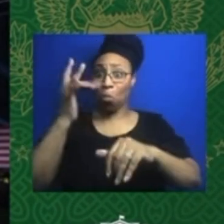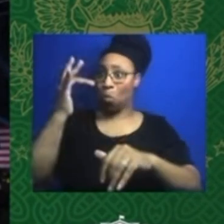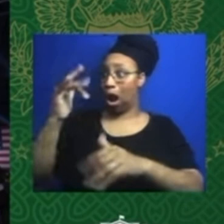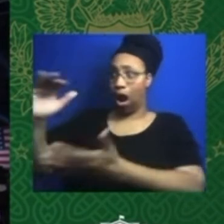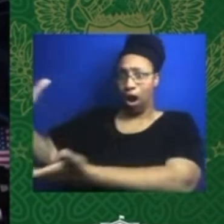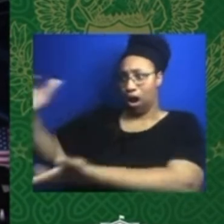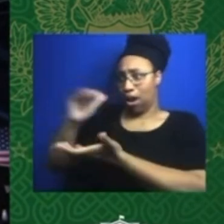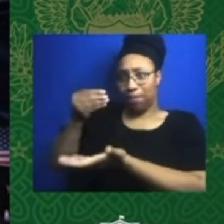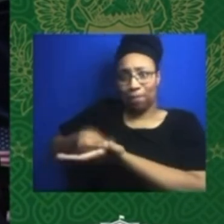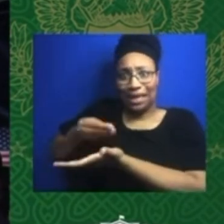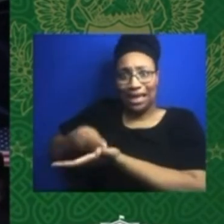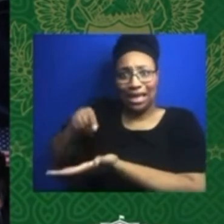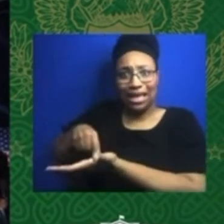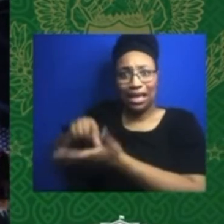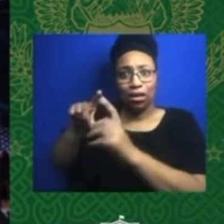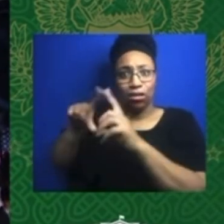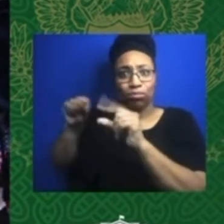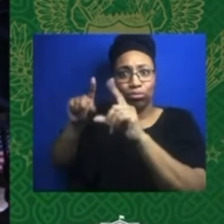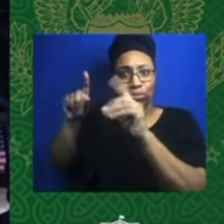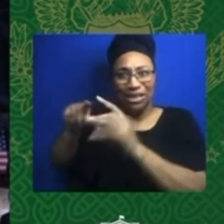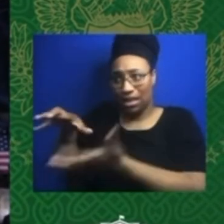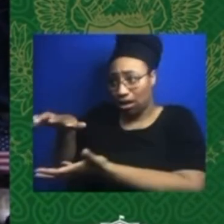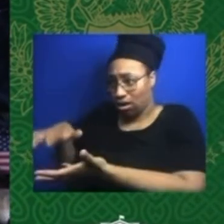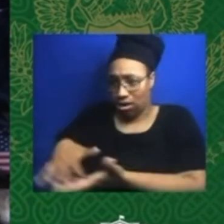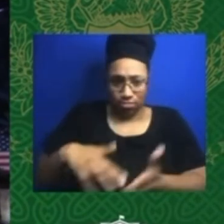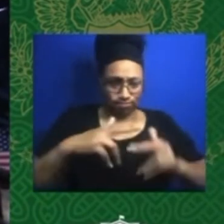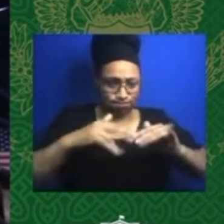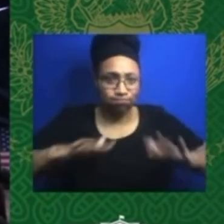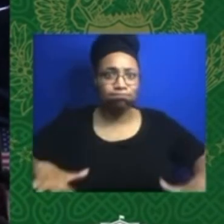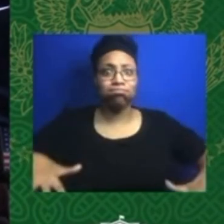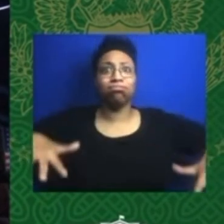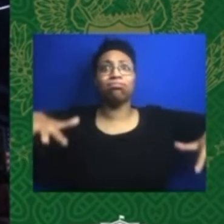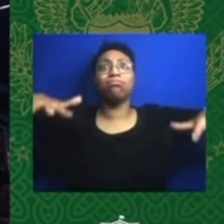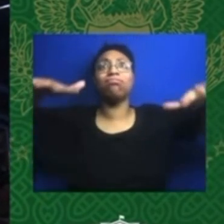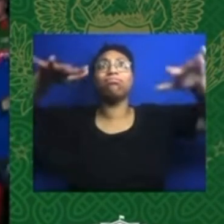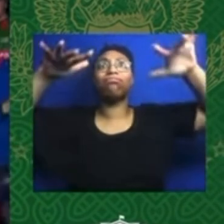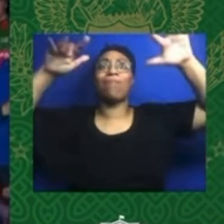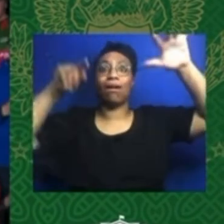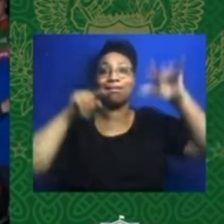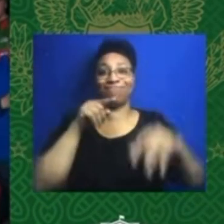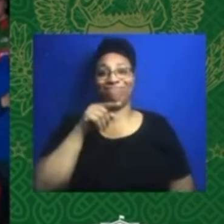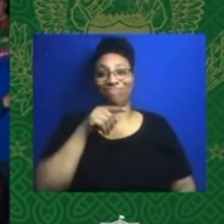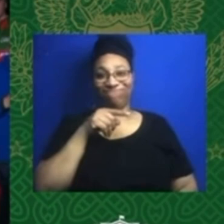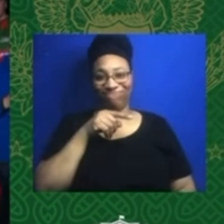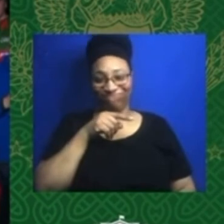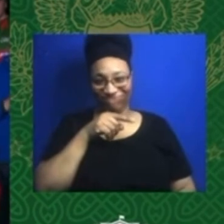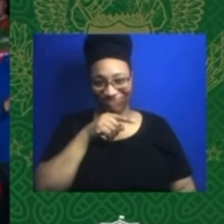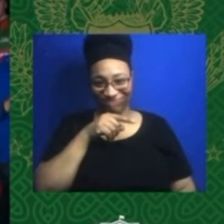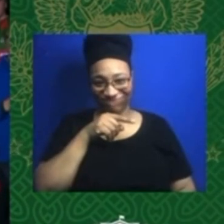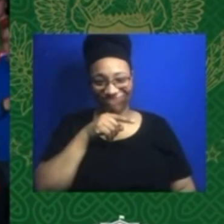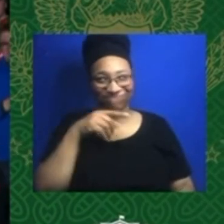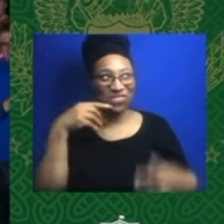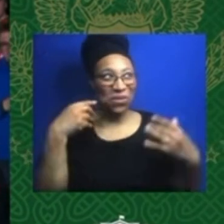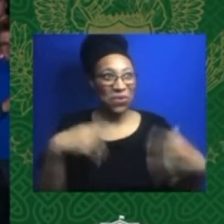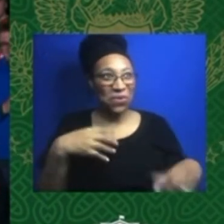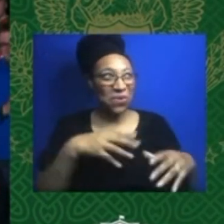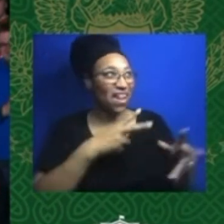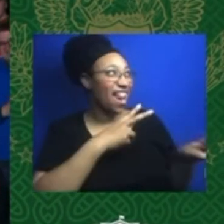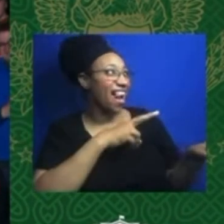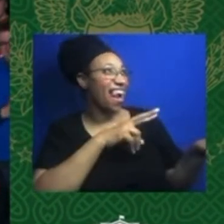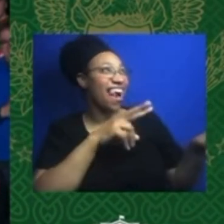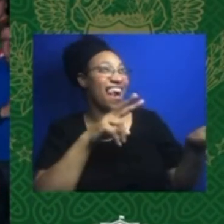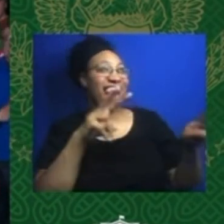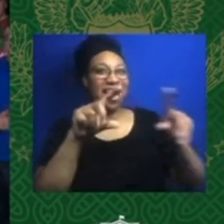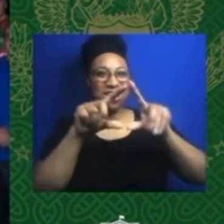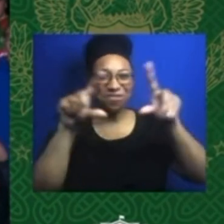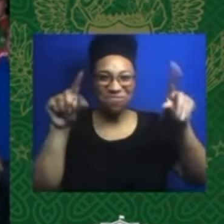White House confirmed late on Monday that President Joseph Biden would visit the Sanctuary of Our Lady of Knock, better known as the Knock Shrine, during